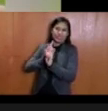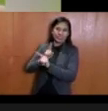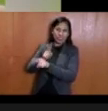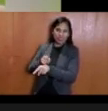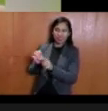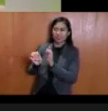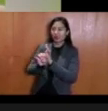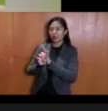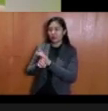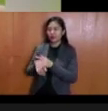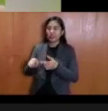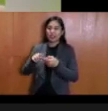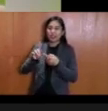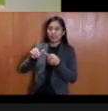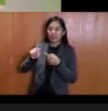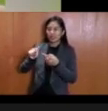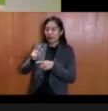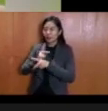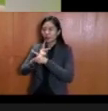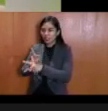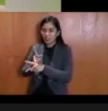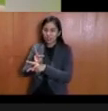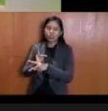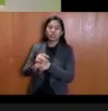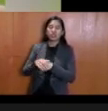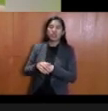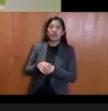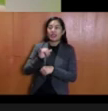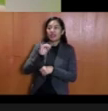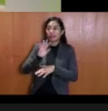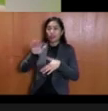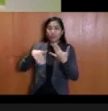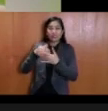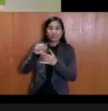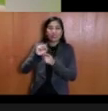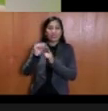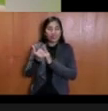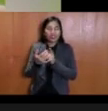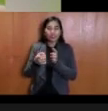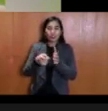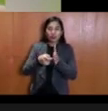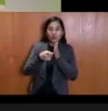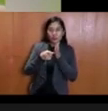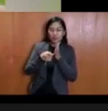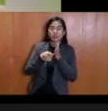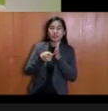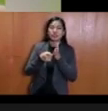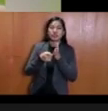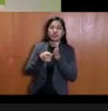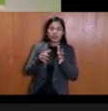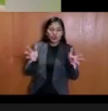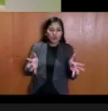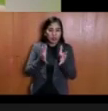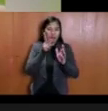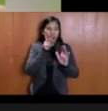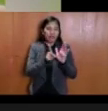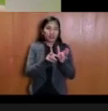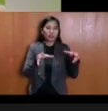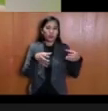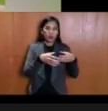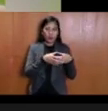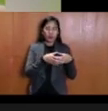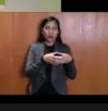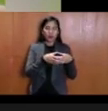data protection. And so when there is a whole of society requirement behind, it's pushing the private sector in the right